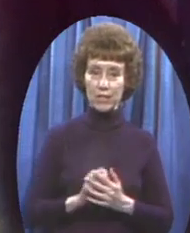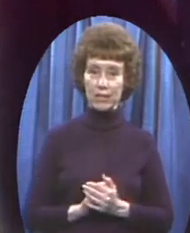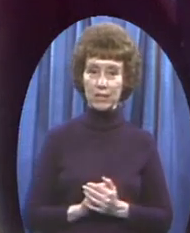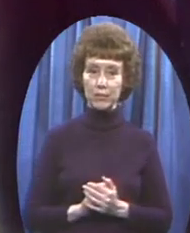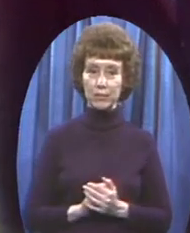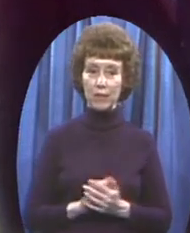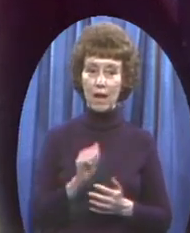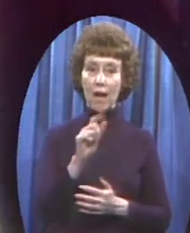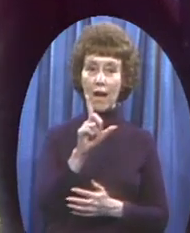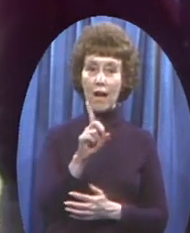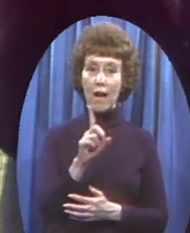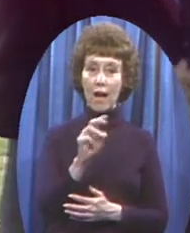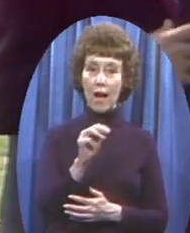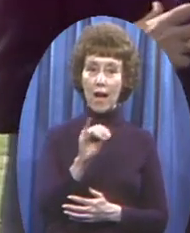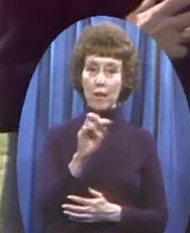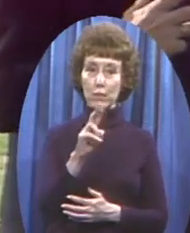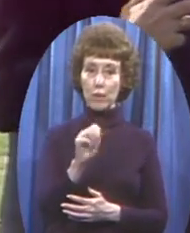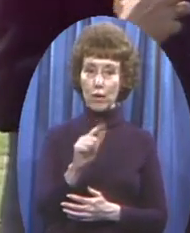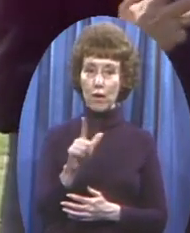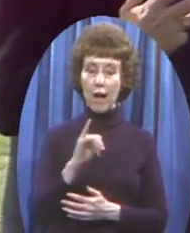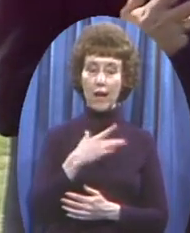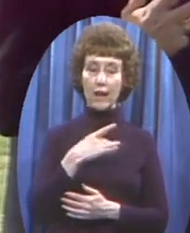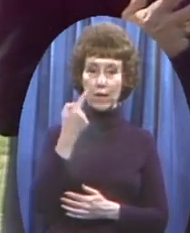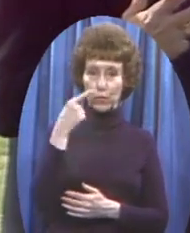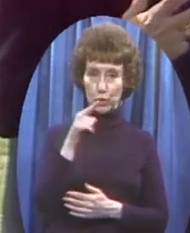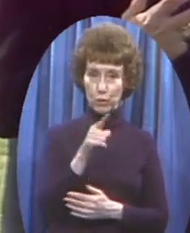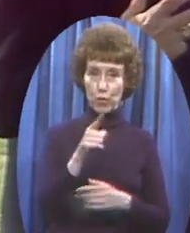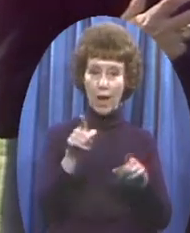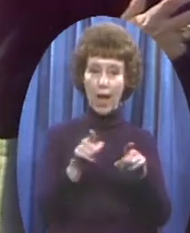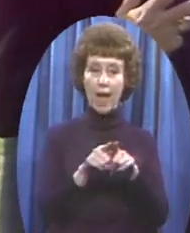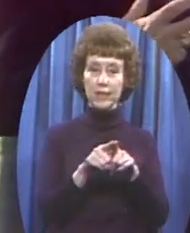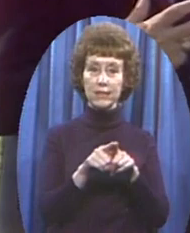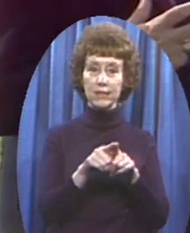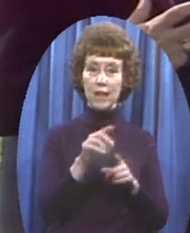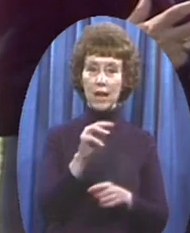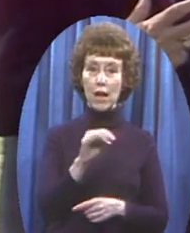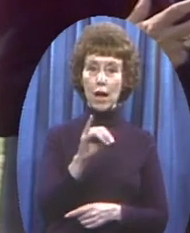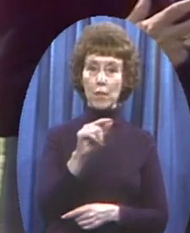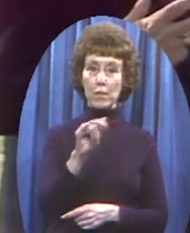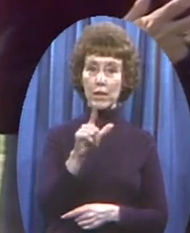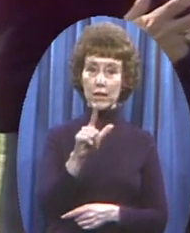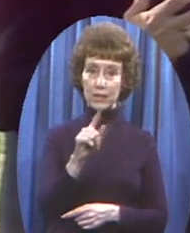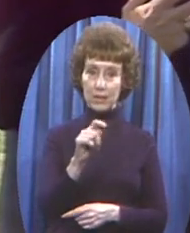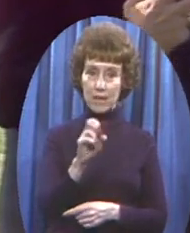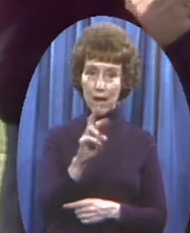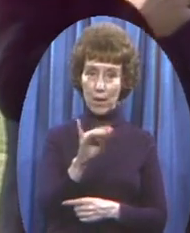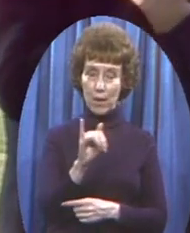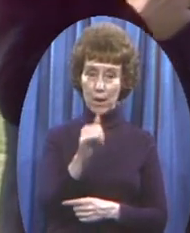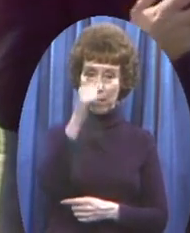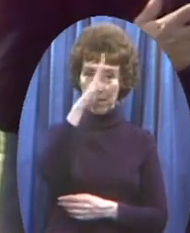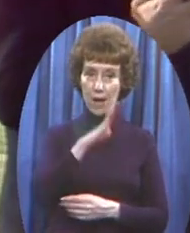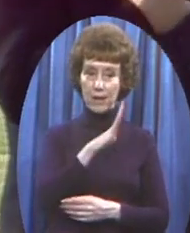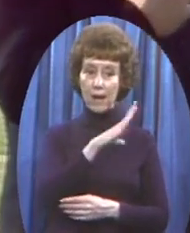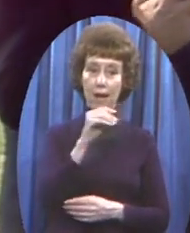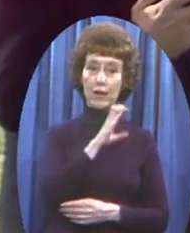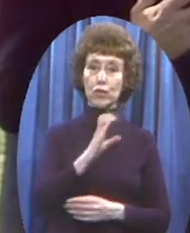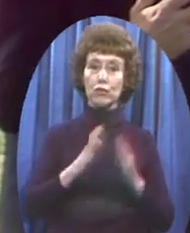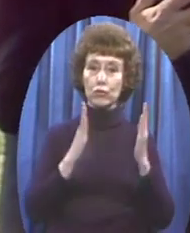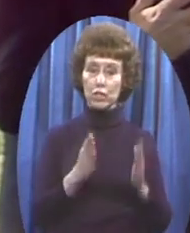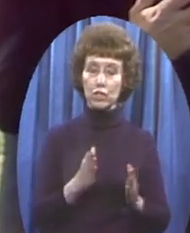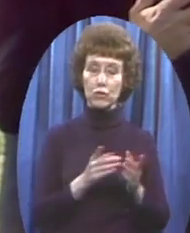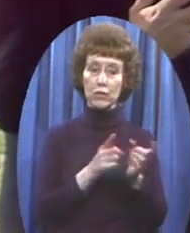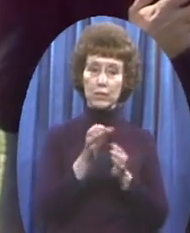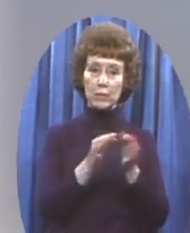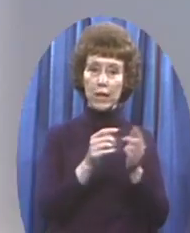Admiral, I'd like for you, as a military man, and a Christian, of course, to distinguish as you see